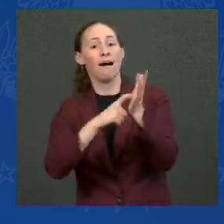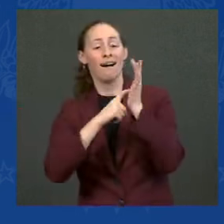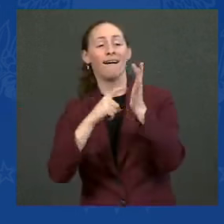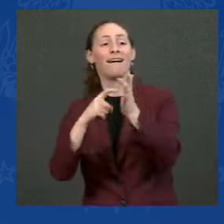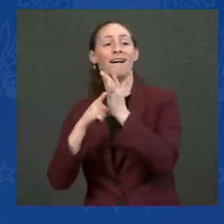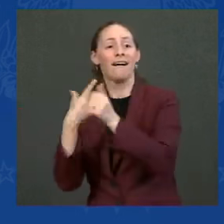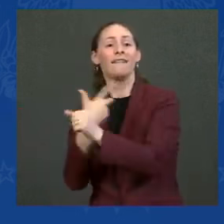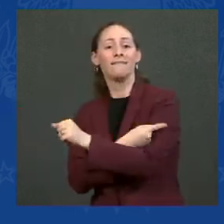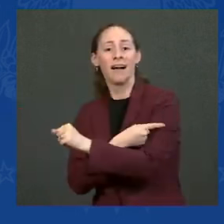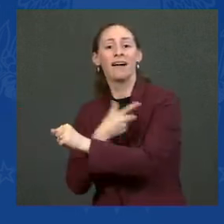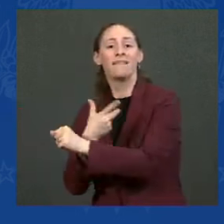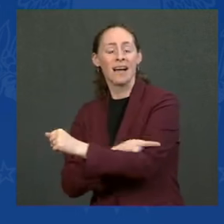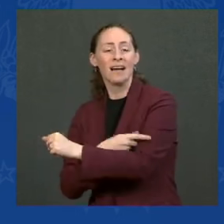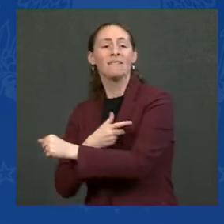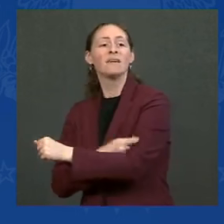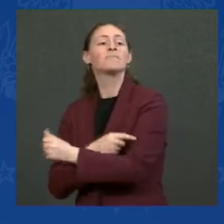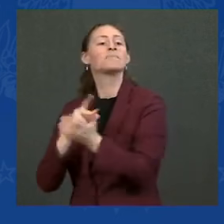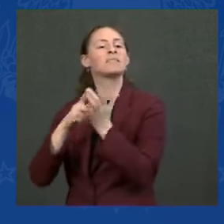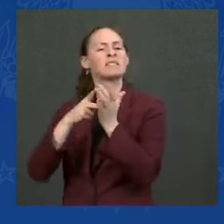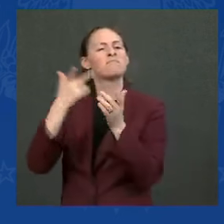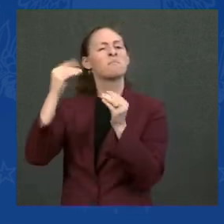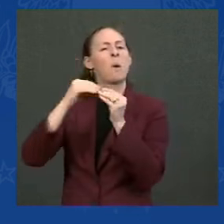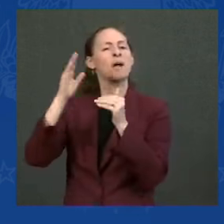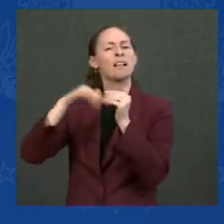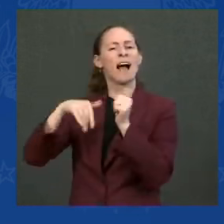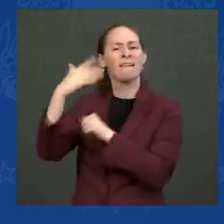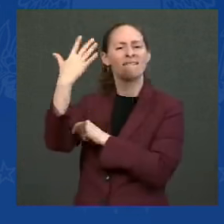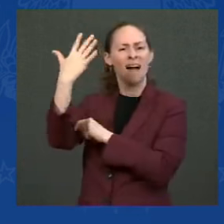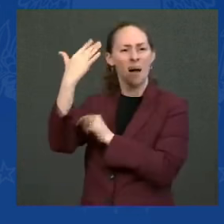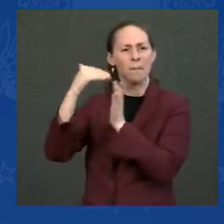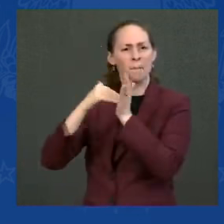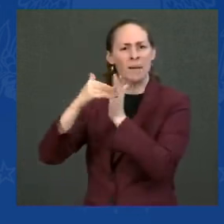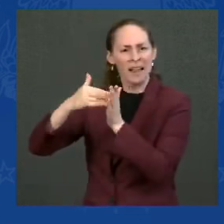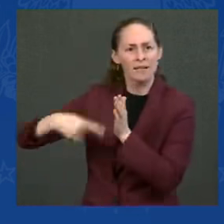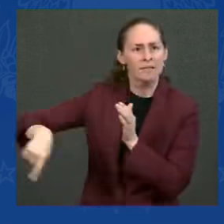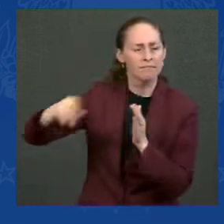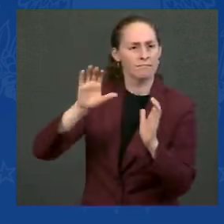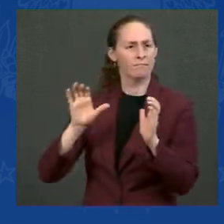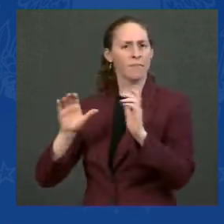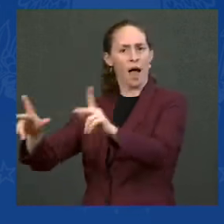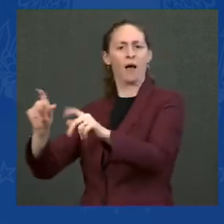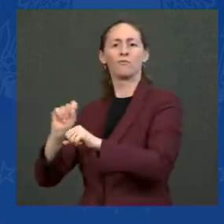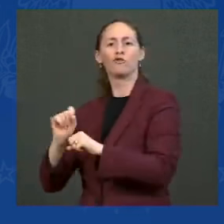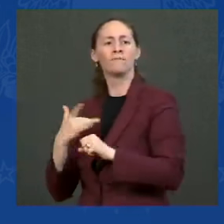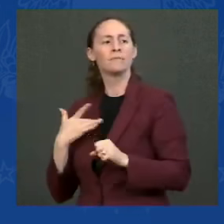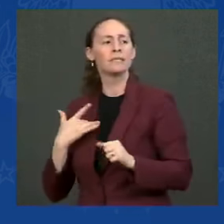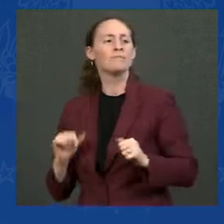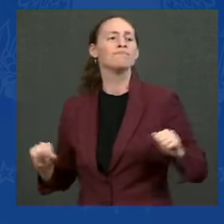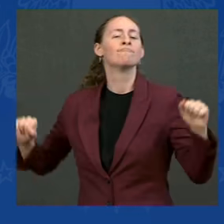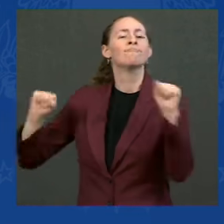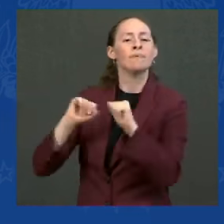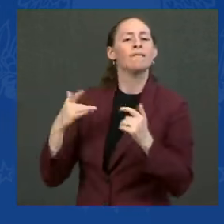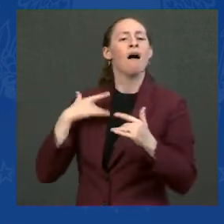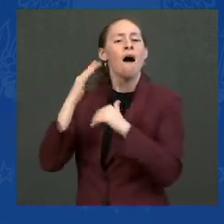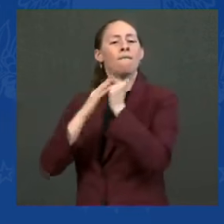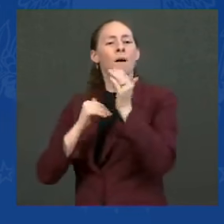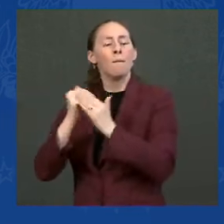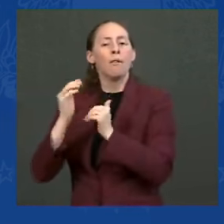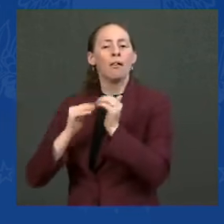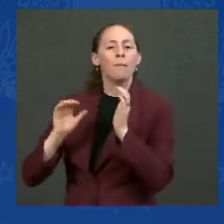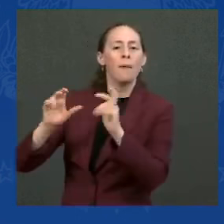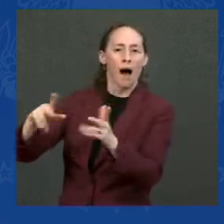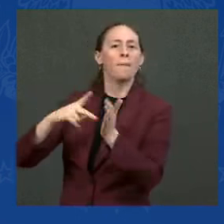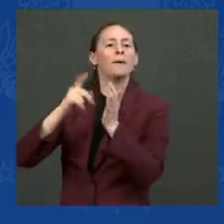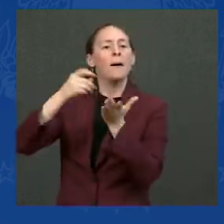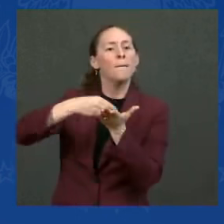work because they feel safe they can go back to work. There'll be more economic demand to drive people back to the workforce. But